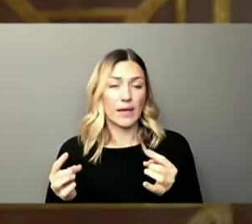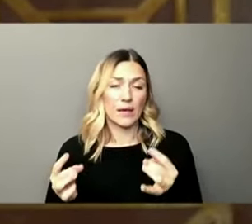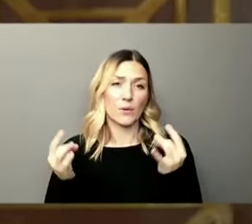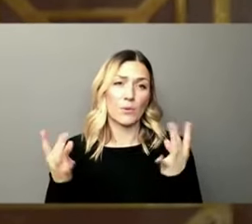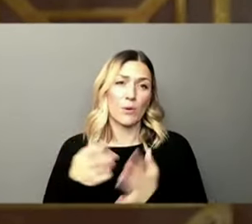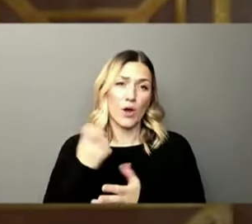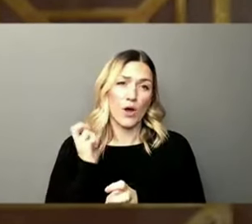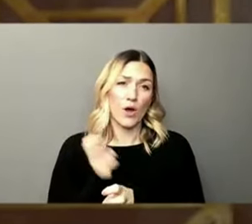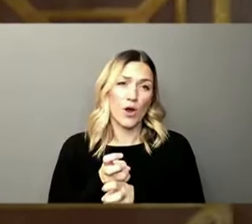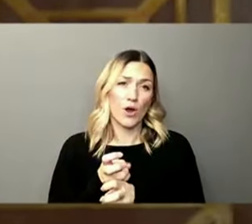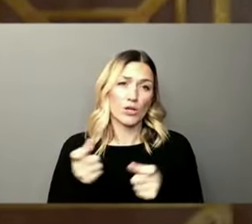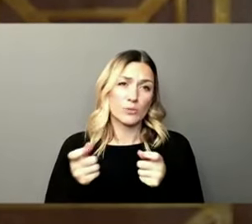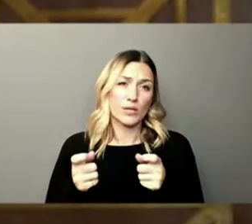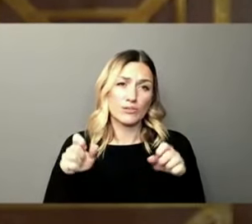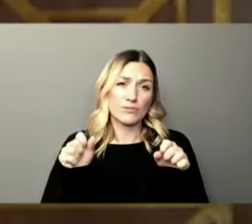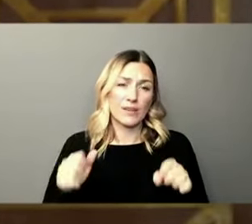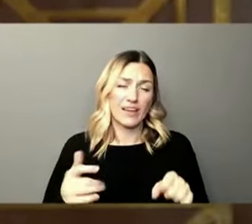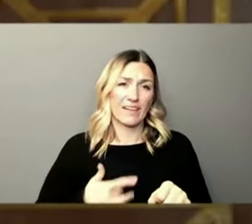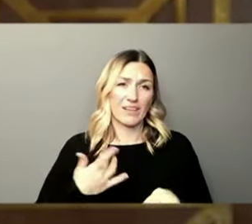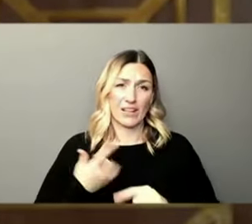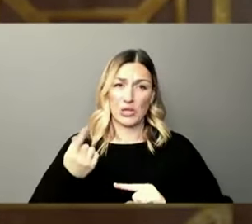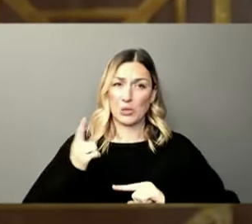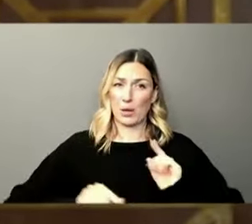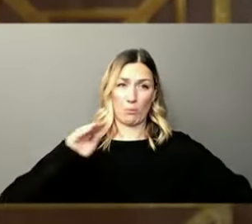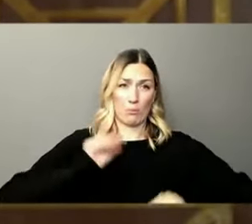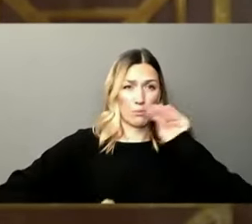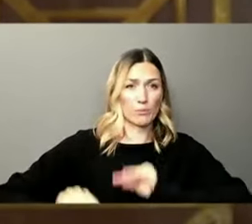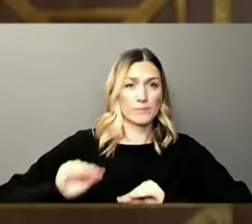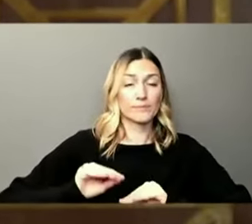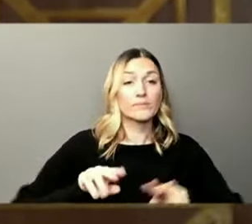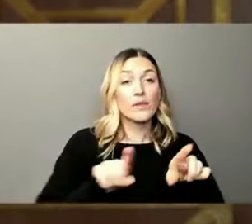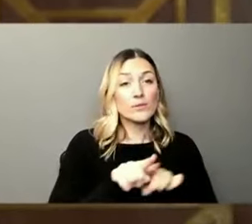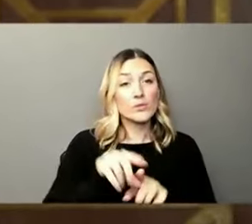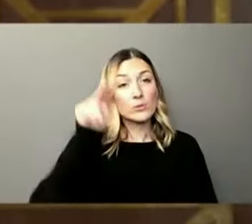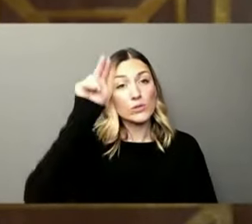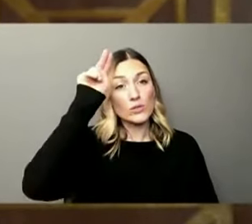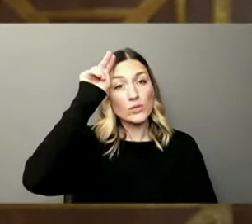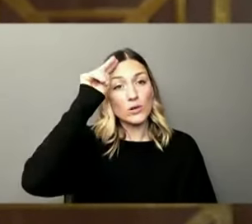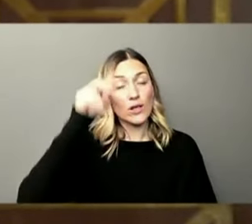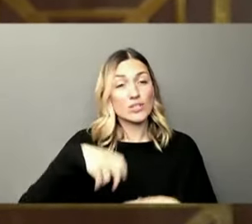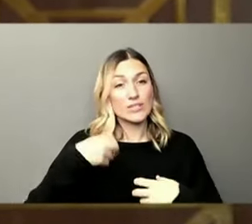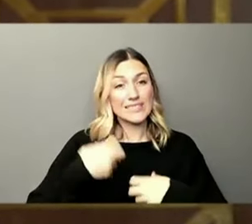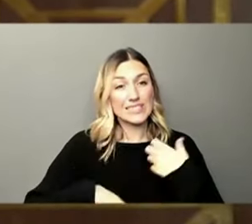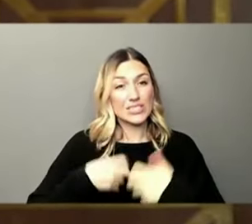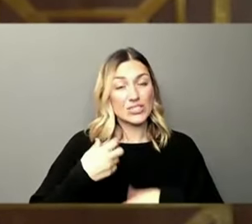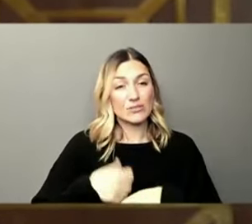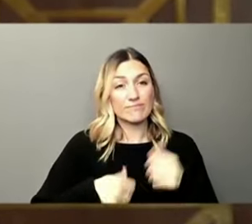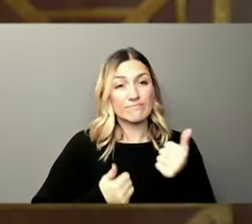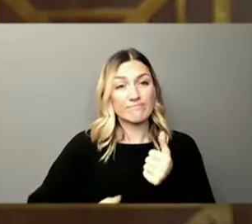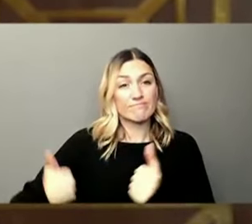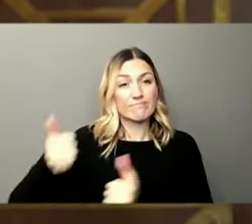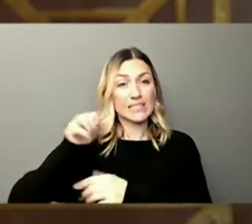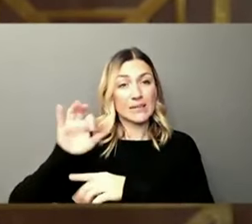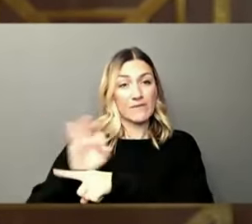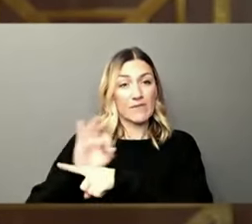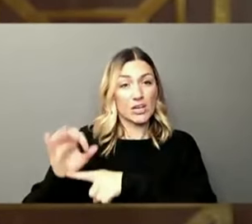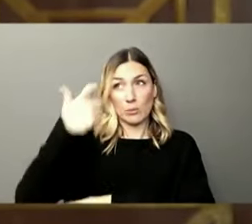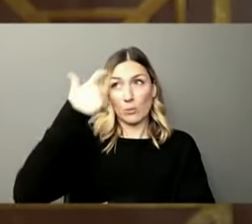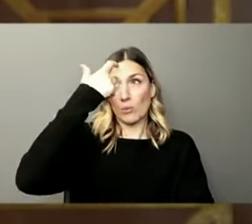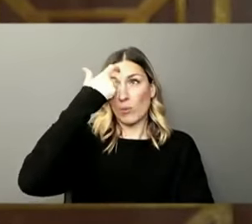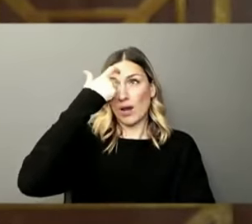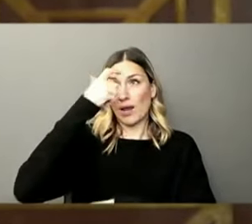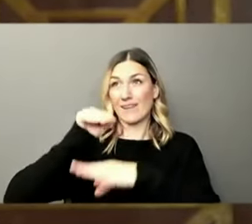be debilitating. I also have neurological issues. The executive function part of my brain seems to be affected the